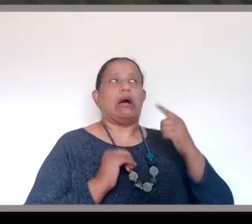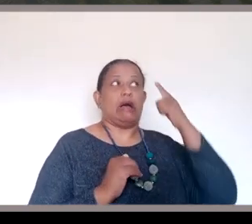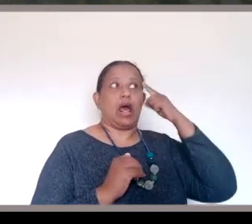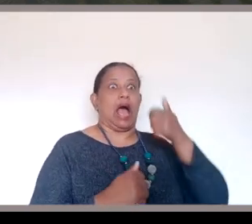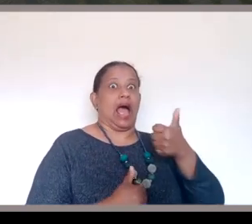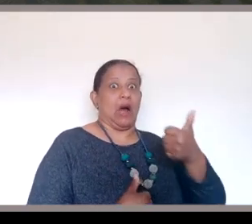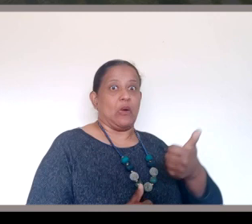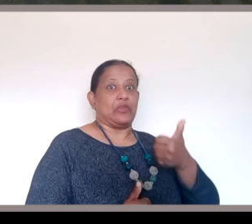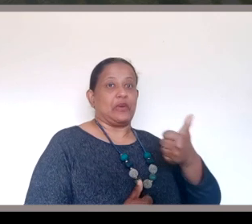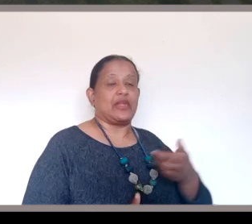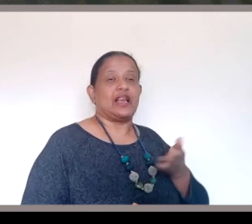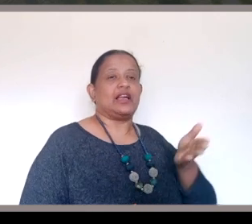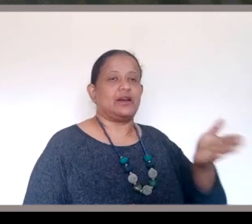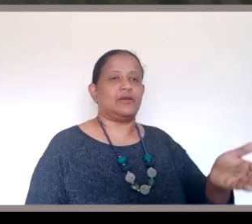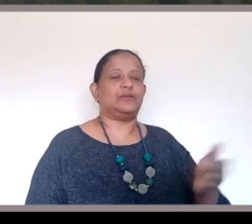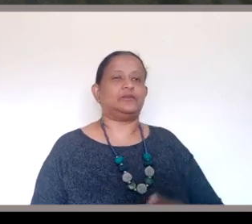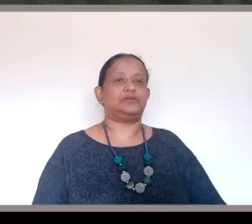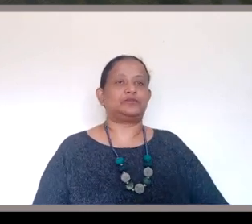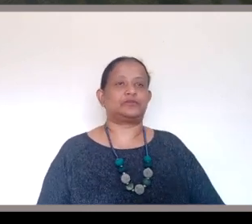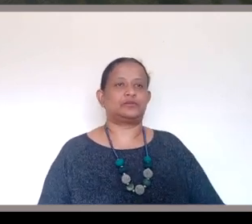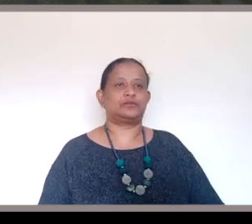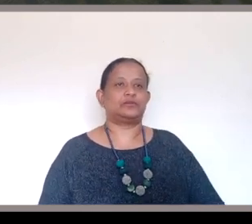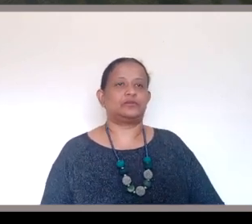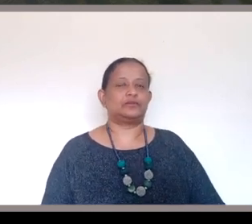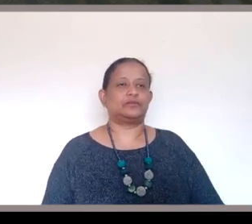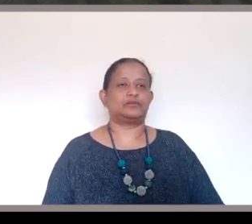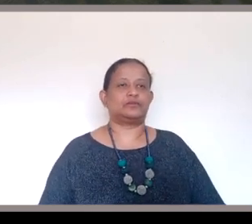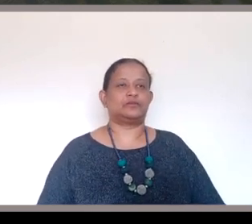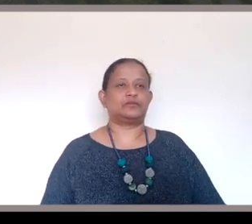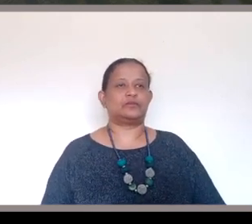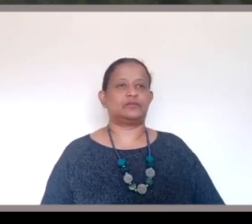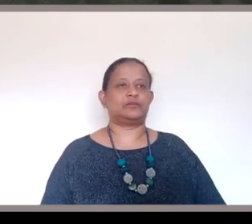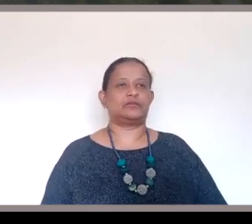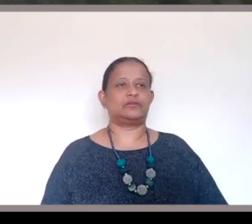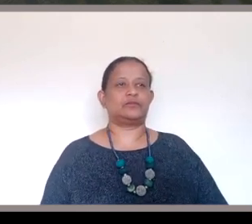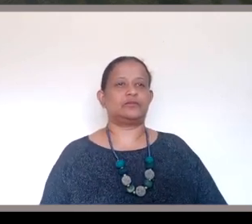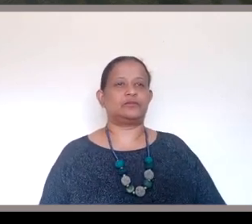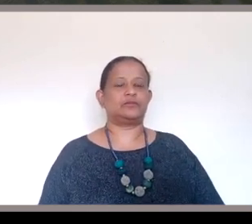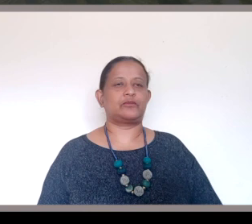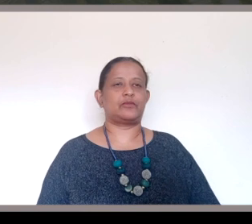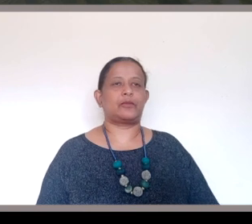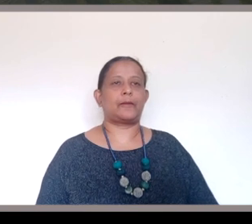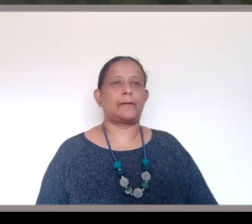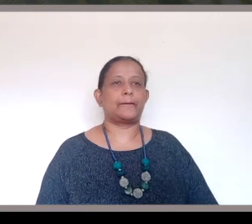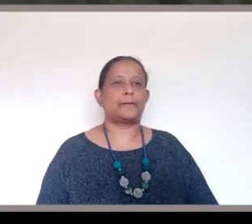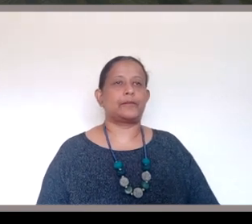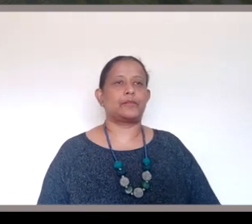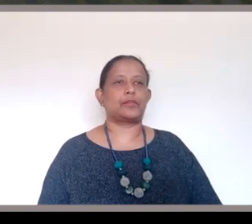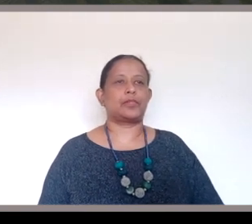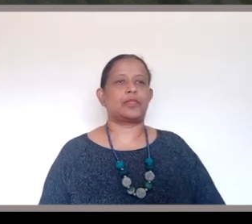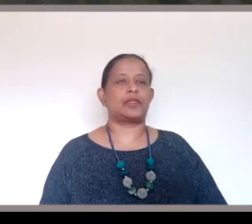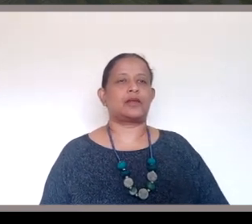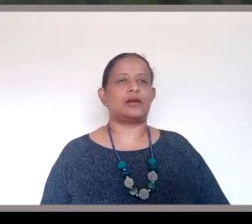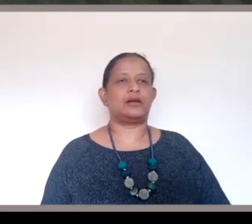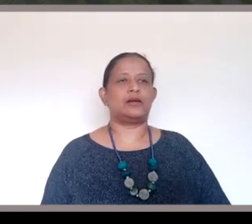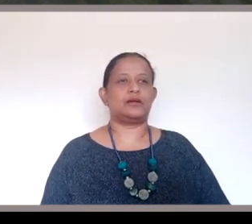God blesses those who patiently endure testing and temptation. The Bible talks